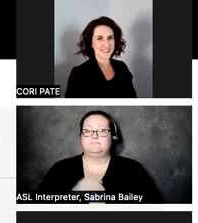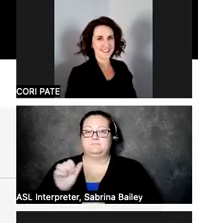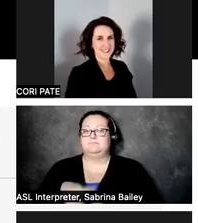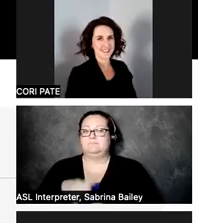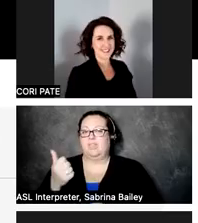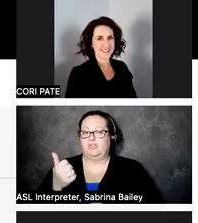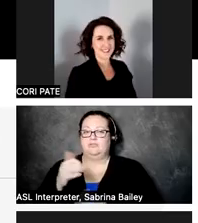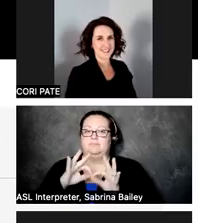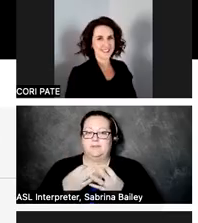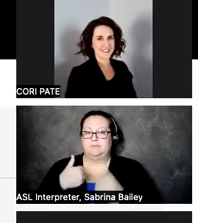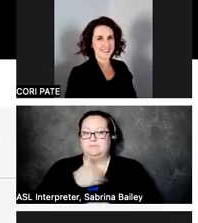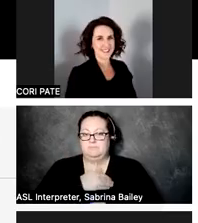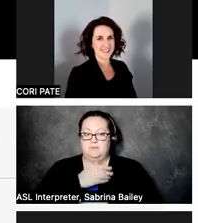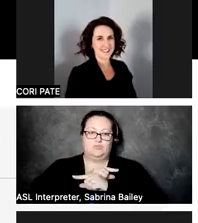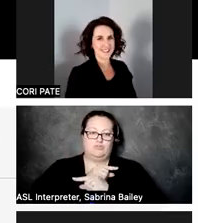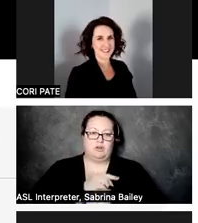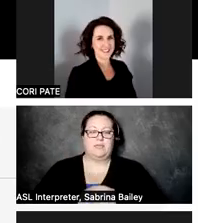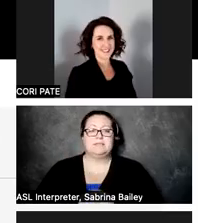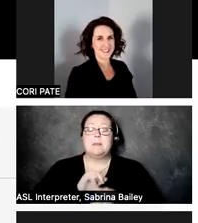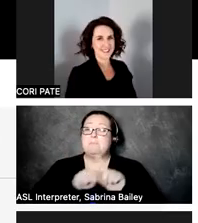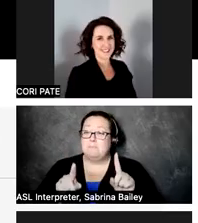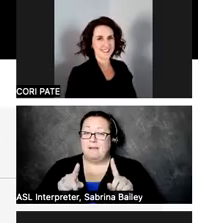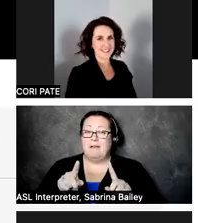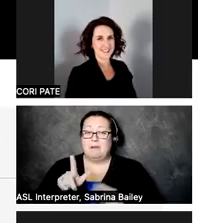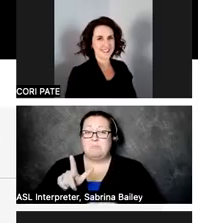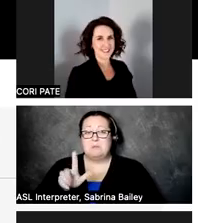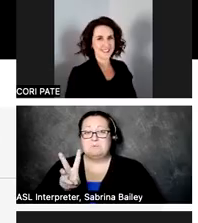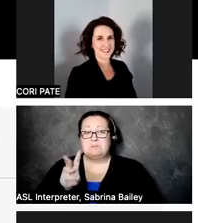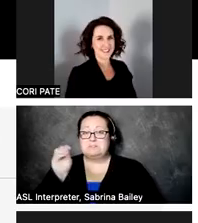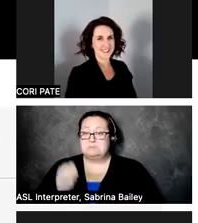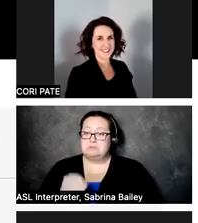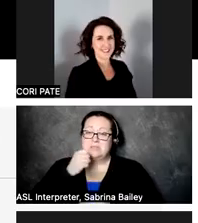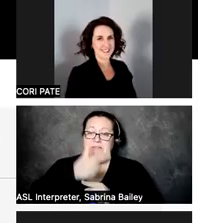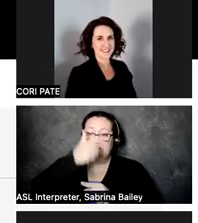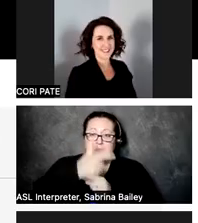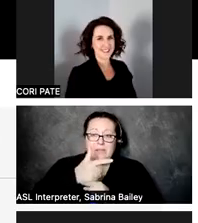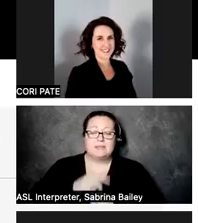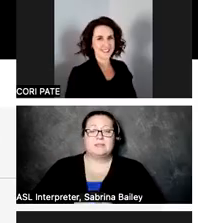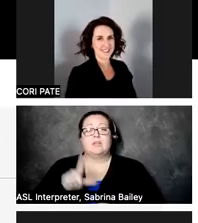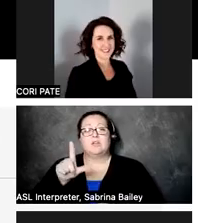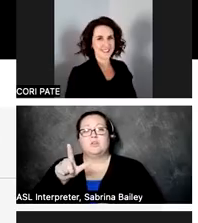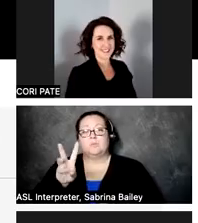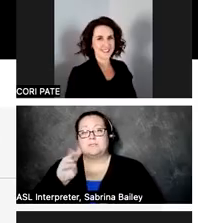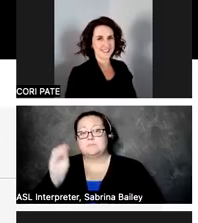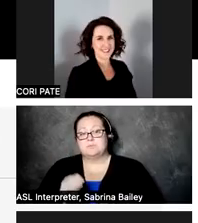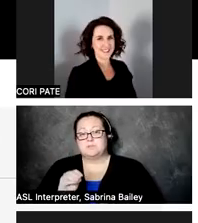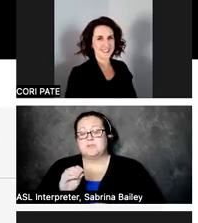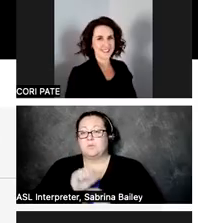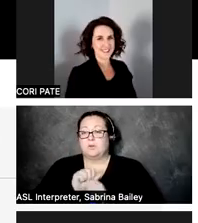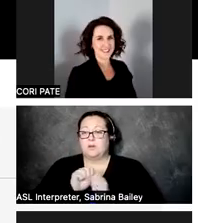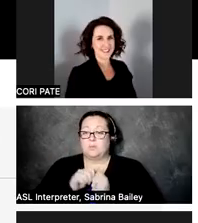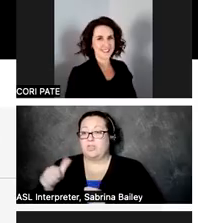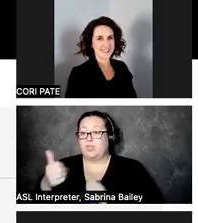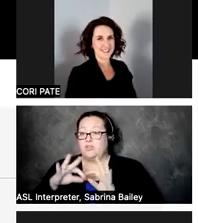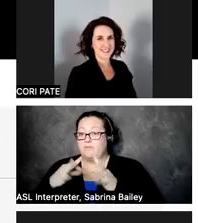non-family member guardians. About 26% of you working with siblings. about 26% of you are working with other